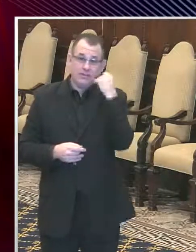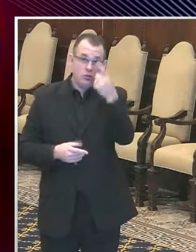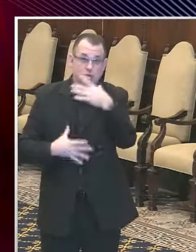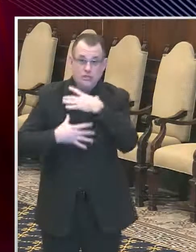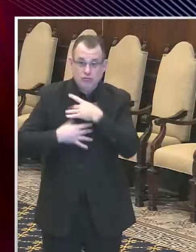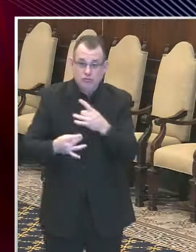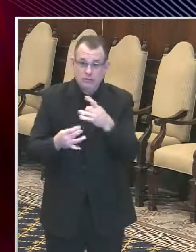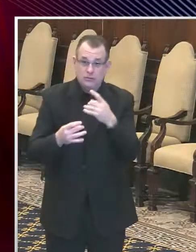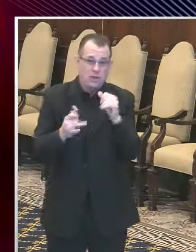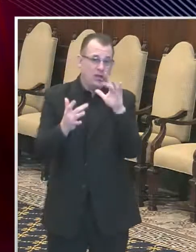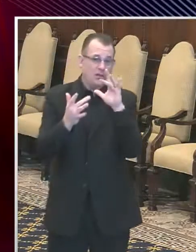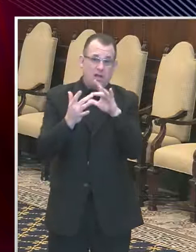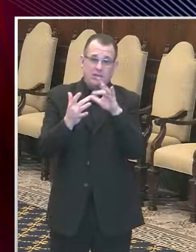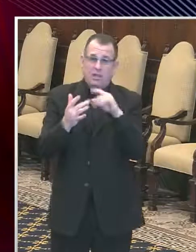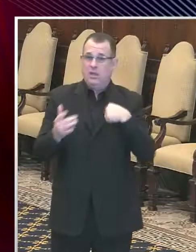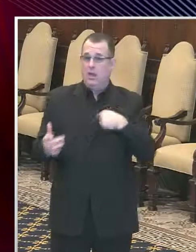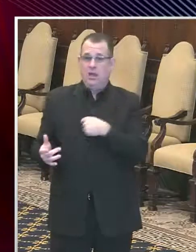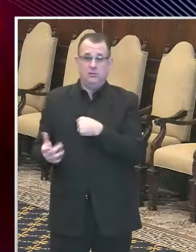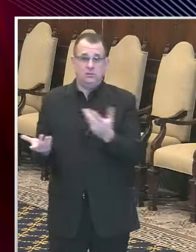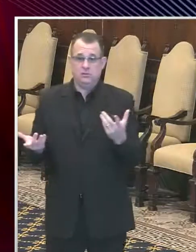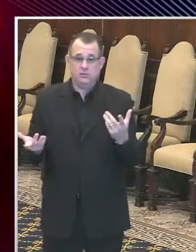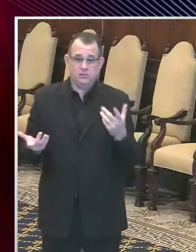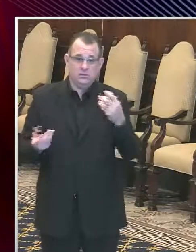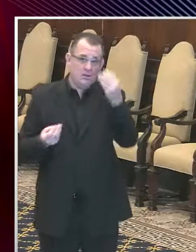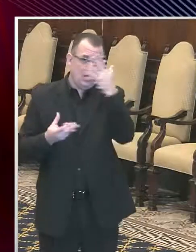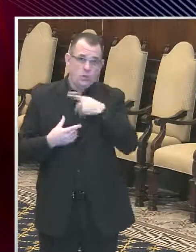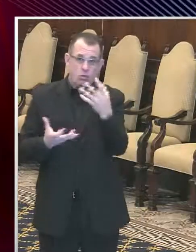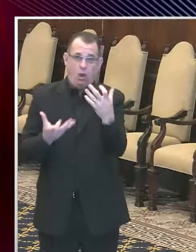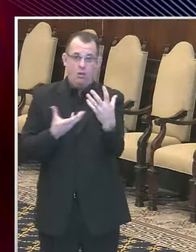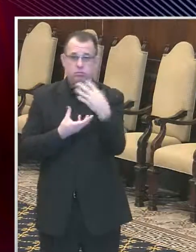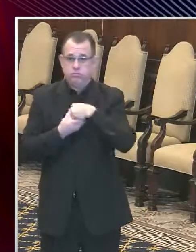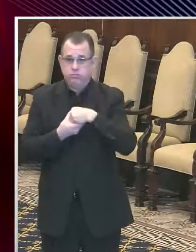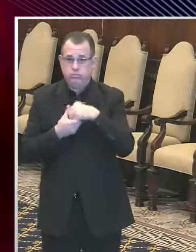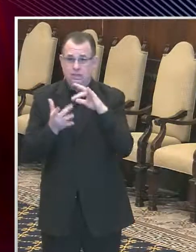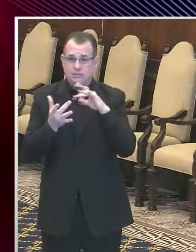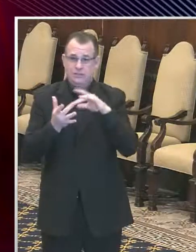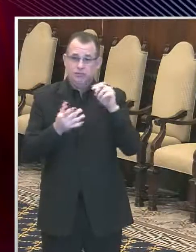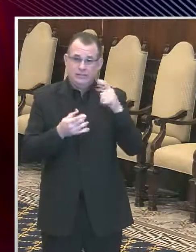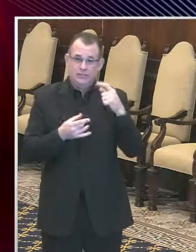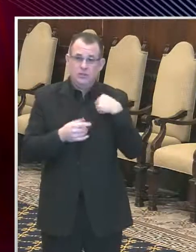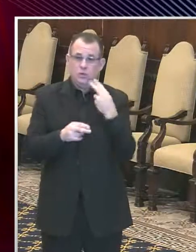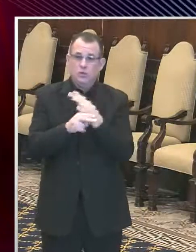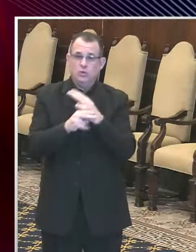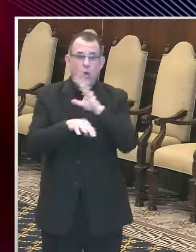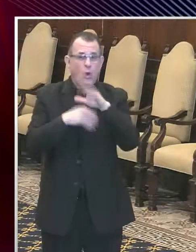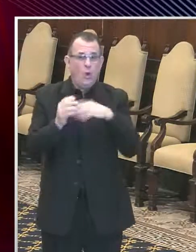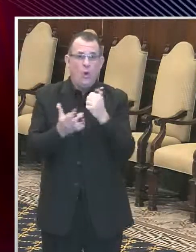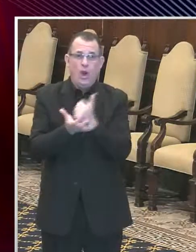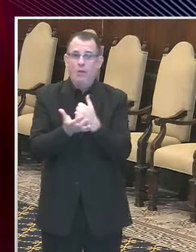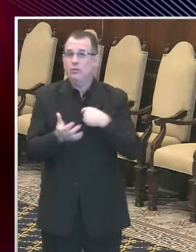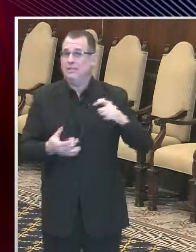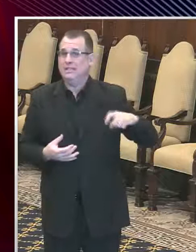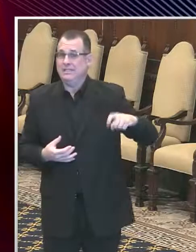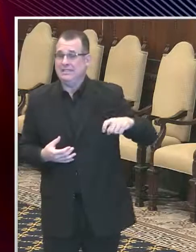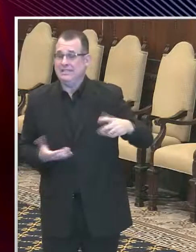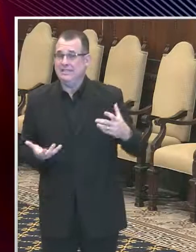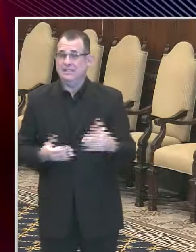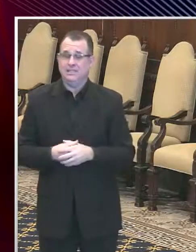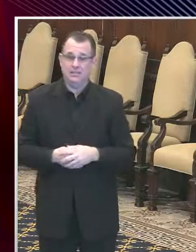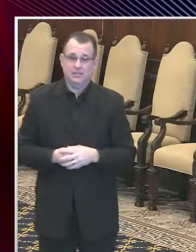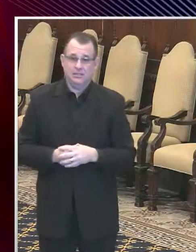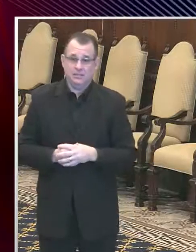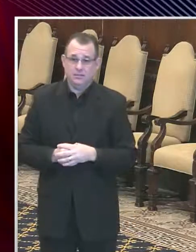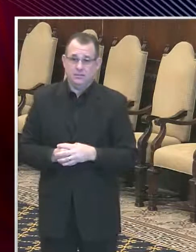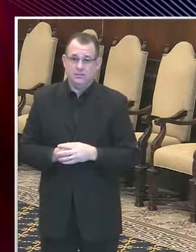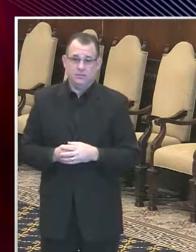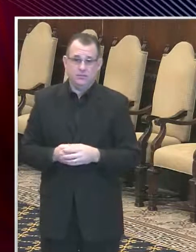tracing and assisting us with contact tracing. We can use all the help we can get from organizations like that might have the capacity. Any